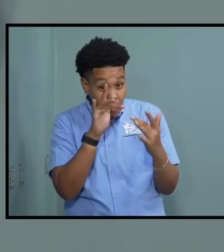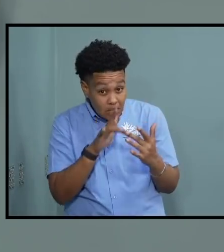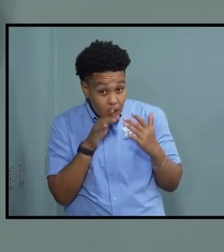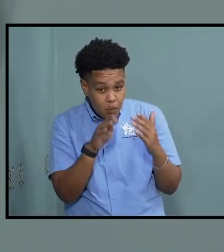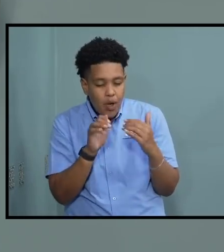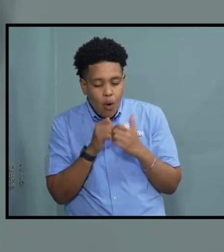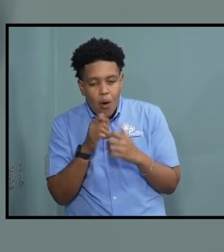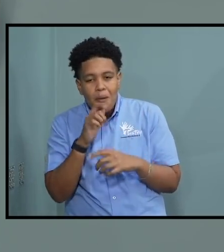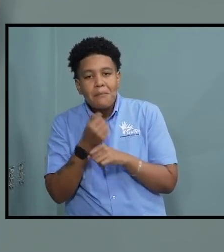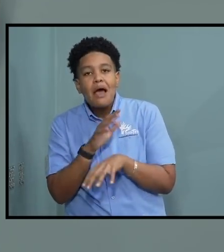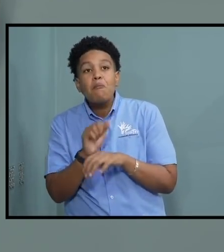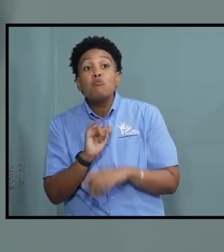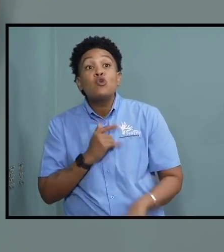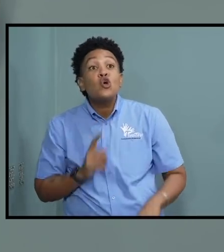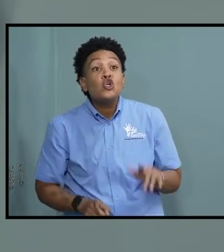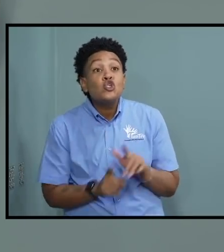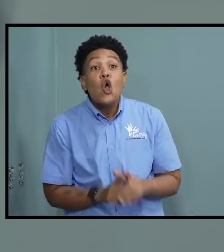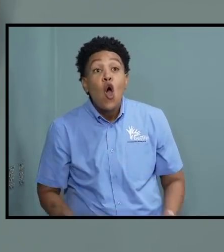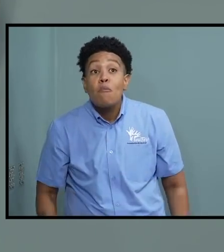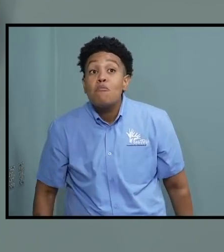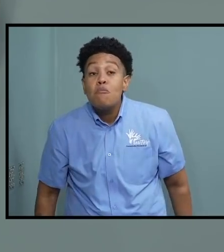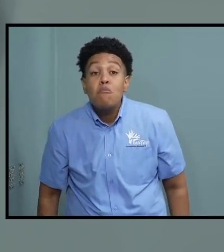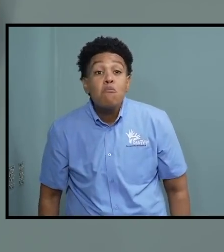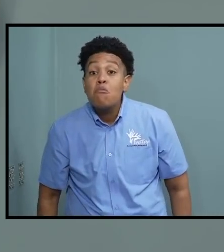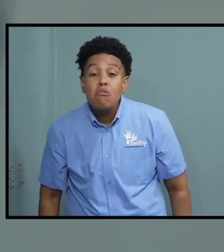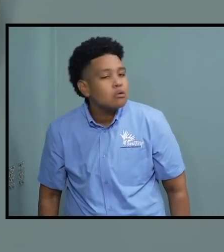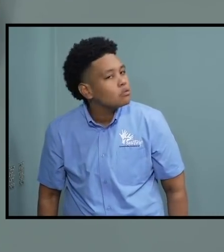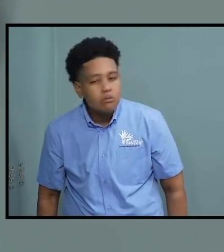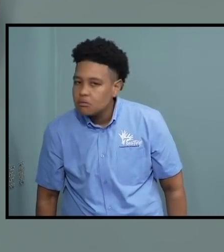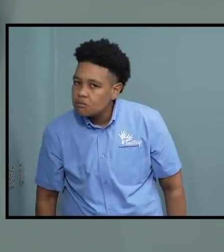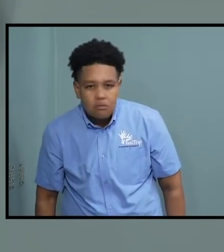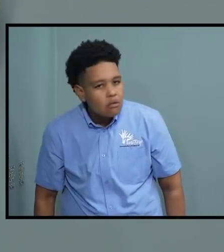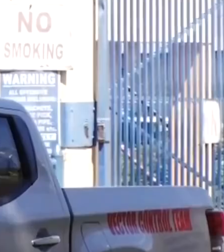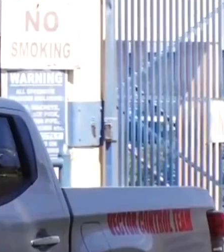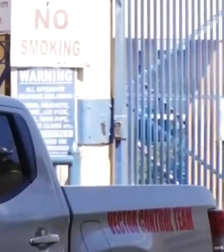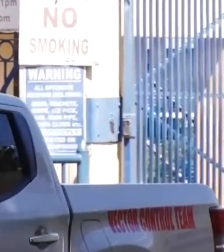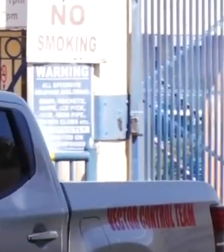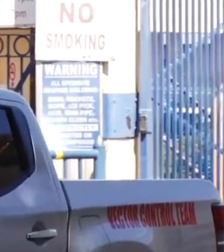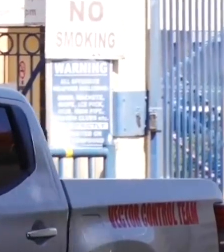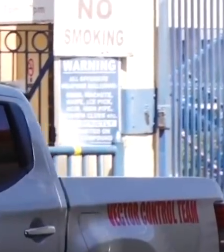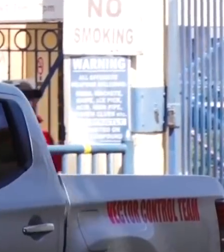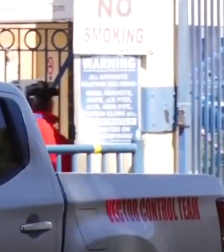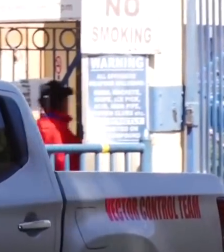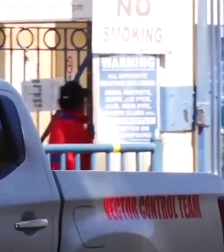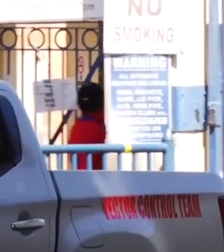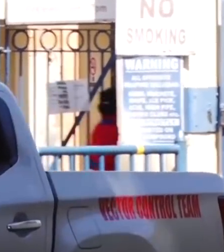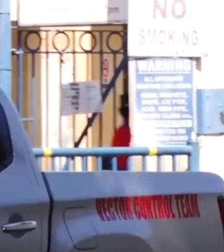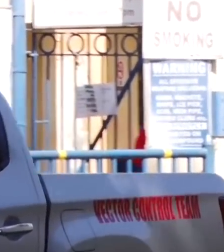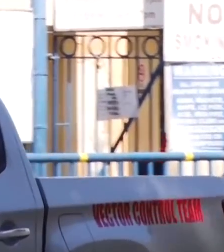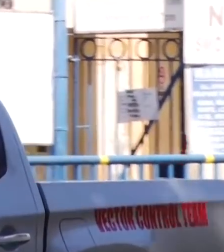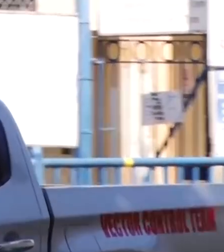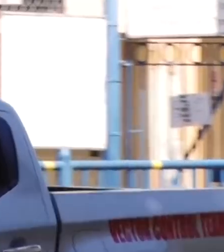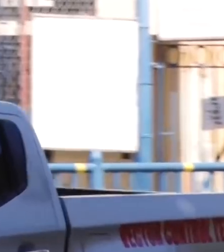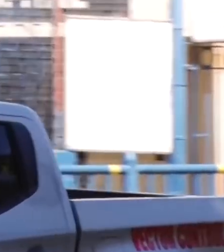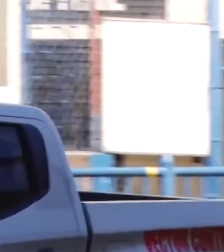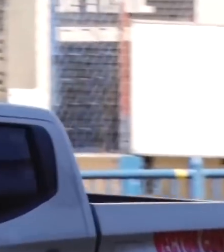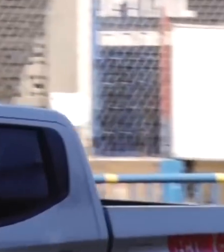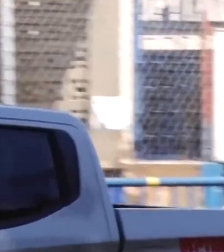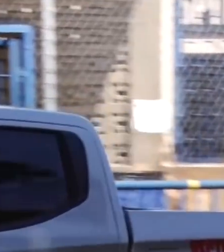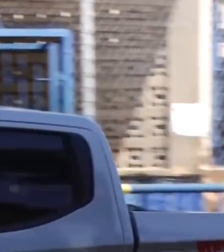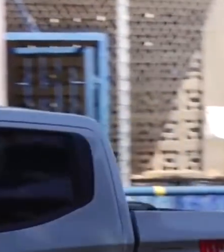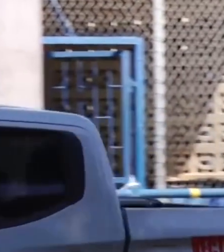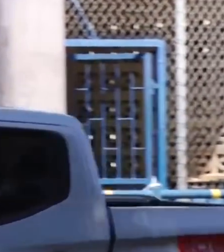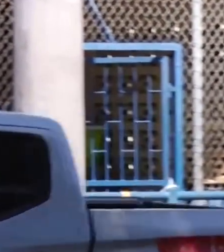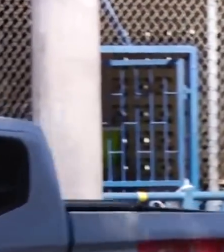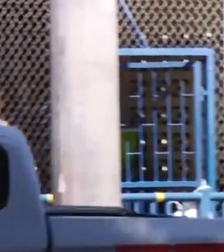methods and turn up when you're given an appointment at the time that you're given. He says persons with appointment should travel